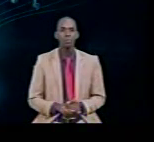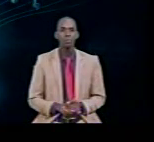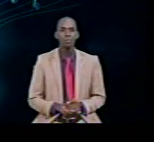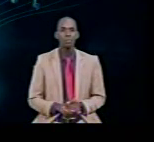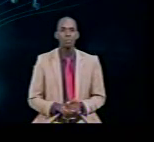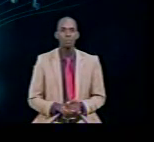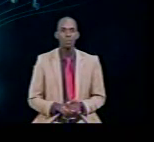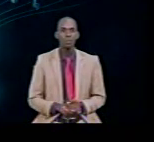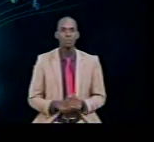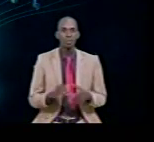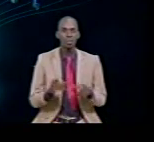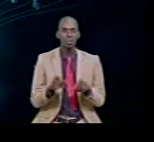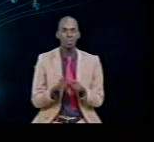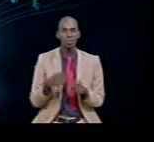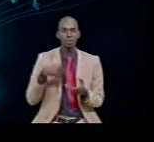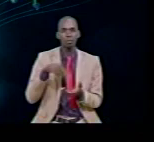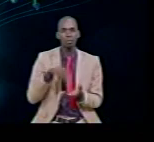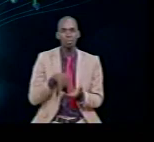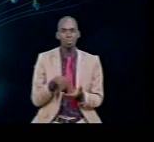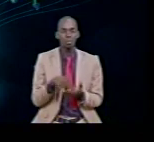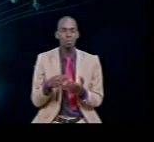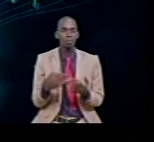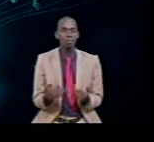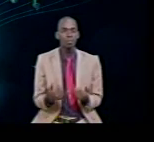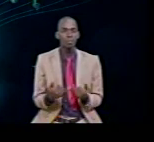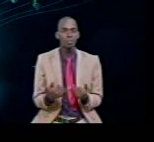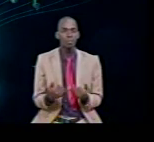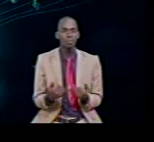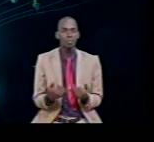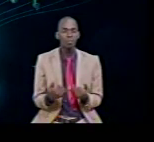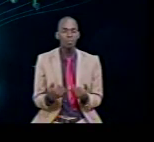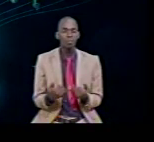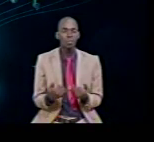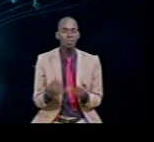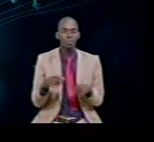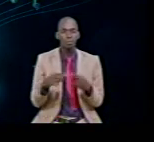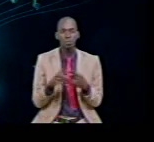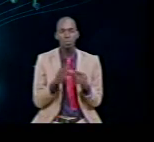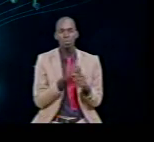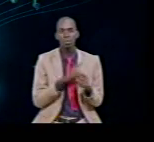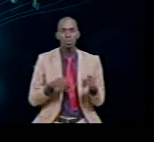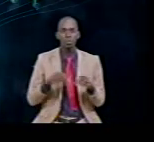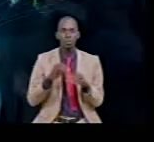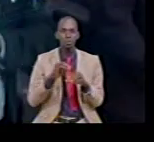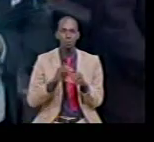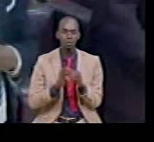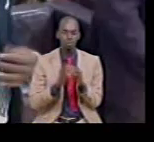As we remain standing, we go to the Lord in prayers.